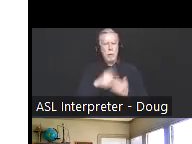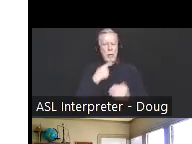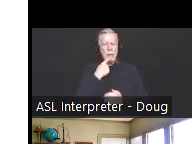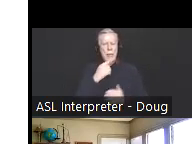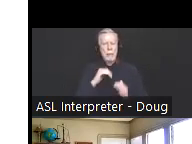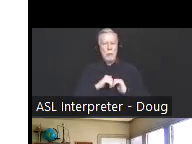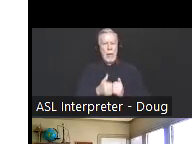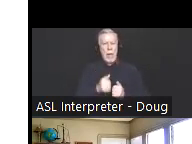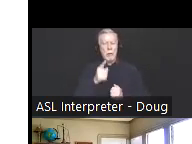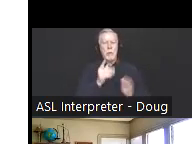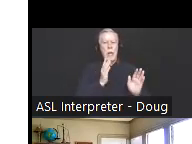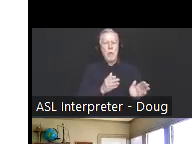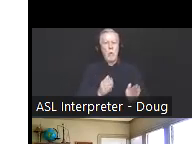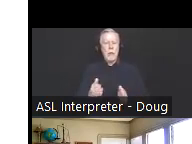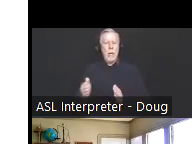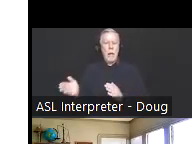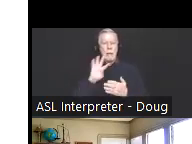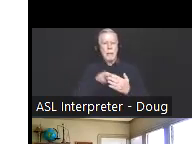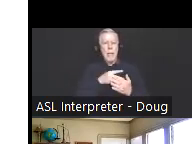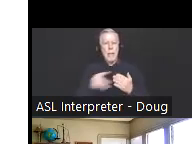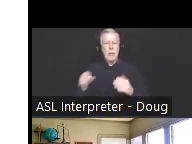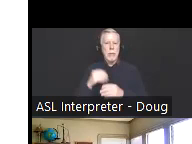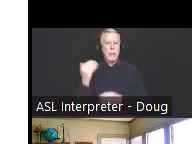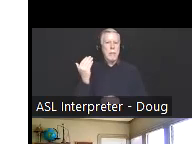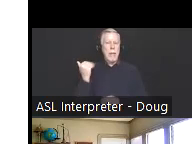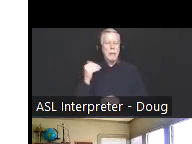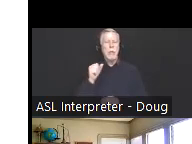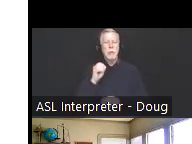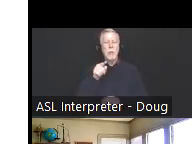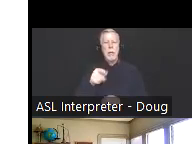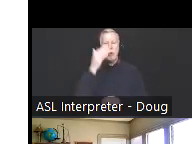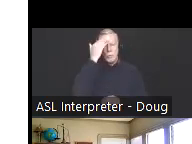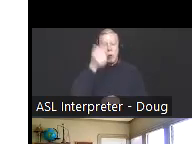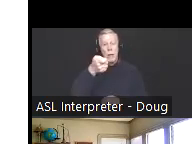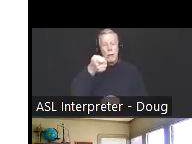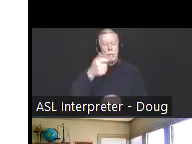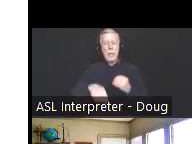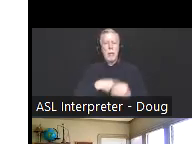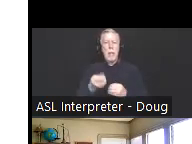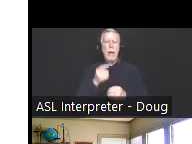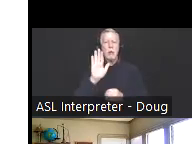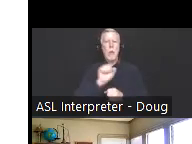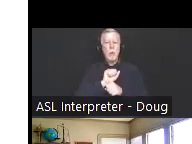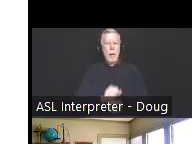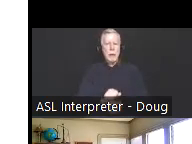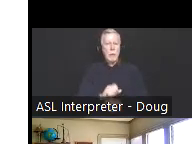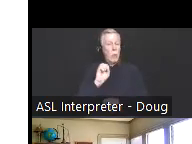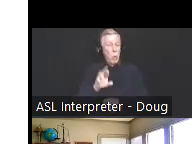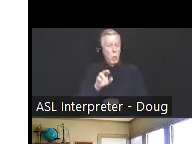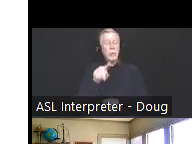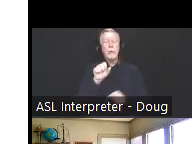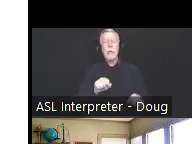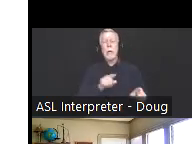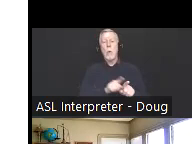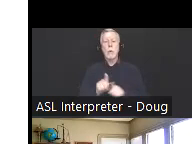have organized tables in the past, so that you know a little bit about your practice. Or you can also use it